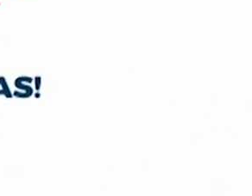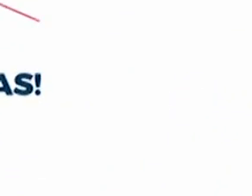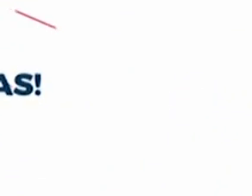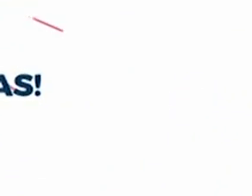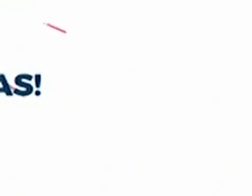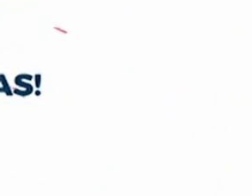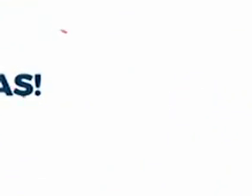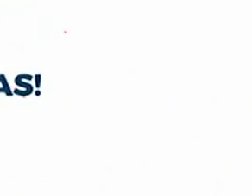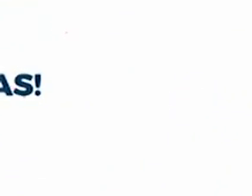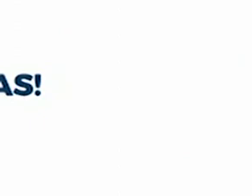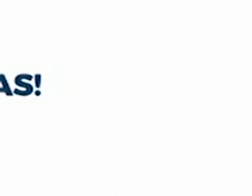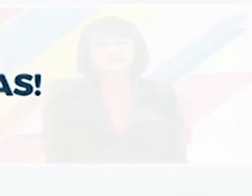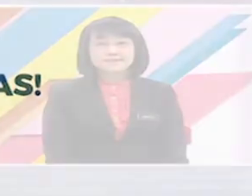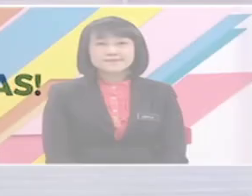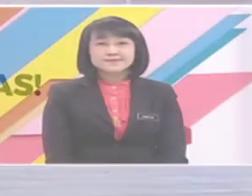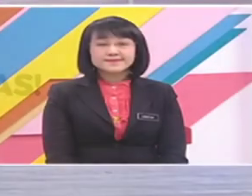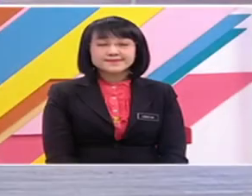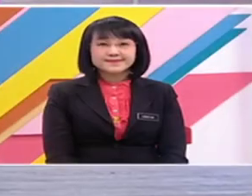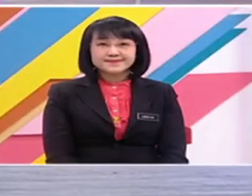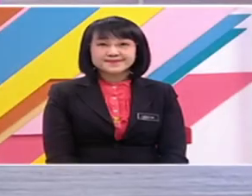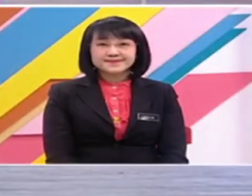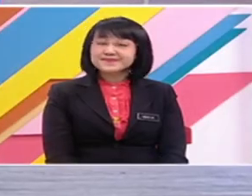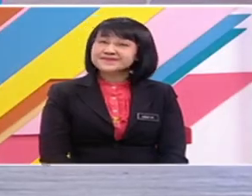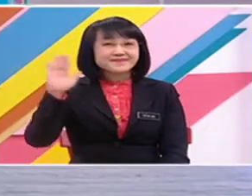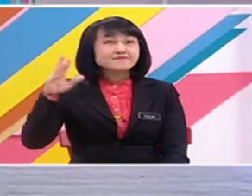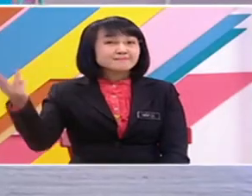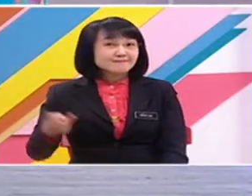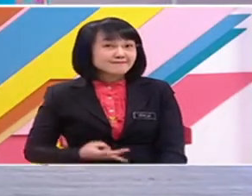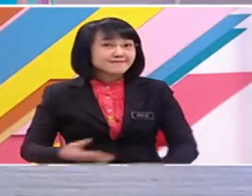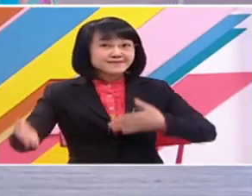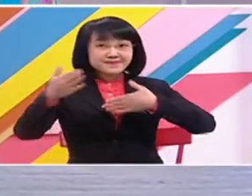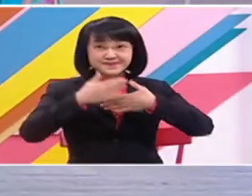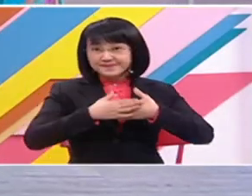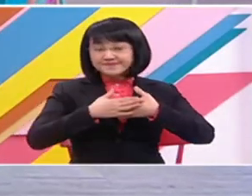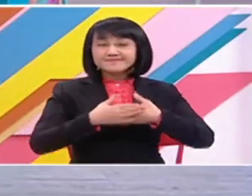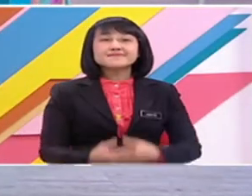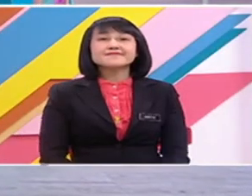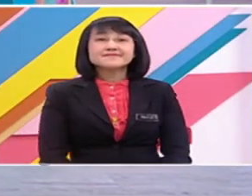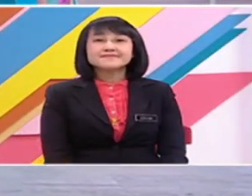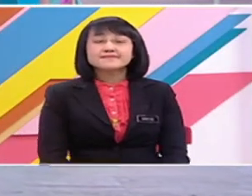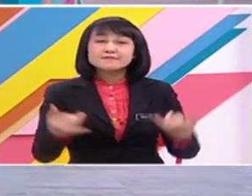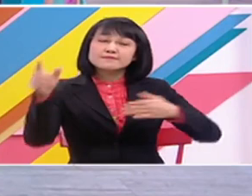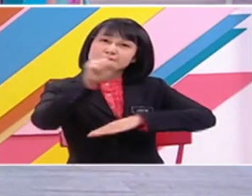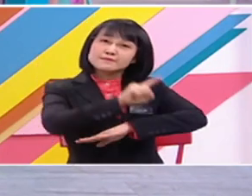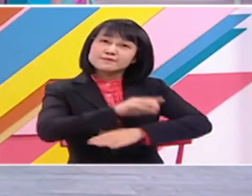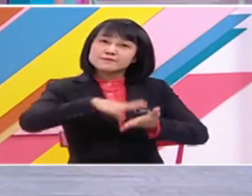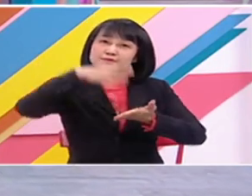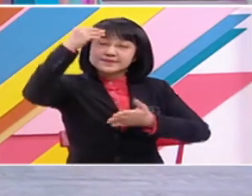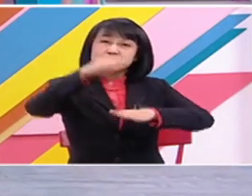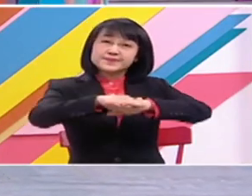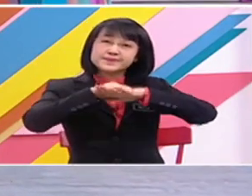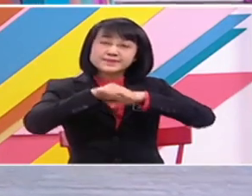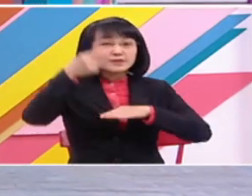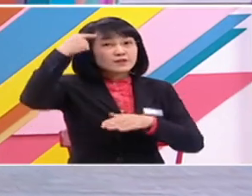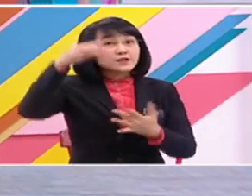DidikTV KPM. Hey kids, welcome back to DidikTV KPM. And today we're learning Bahasa Inggeris for